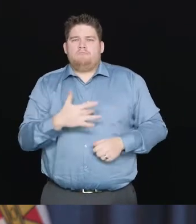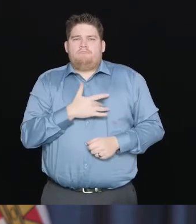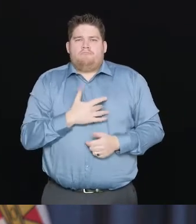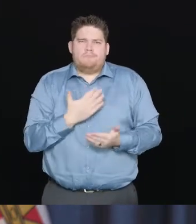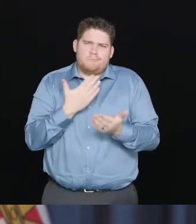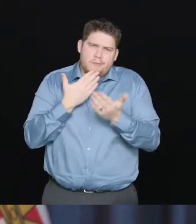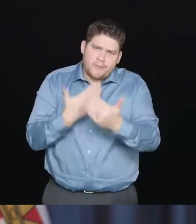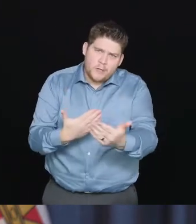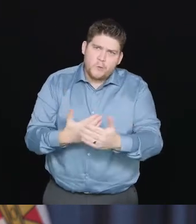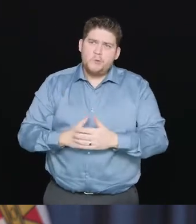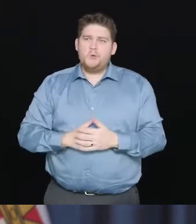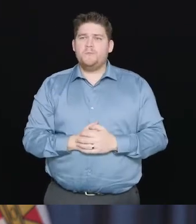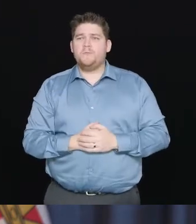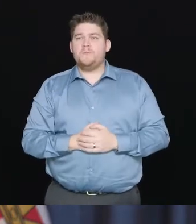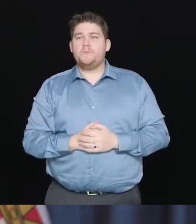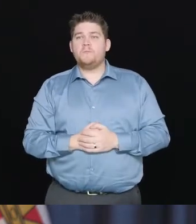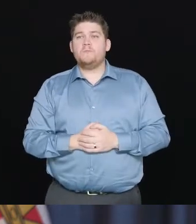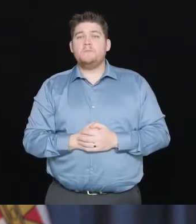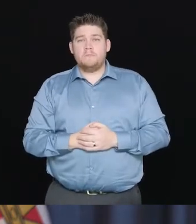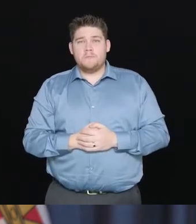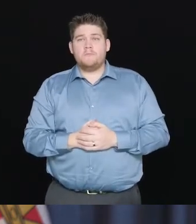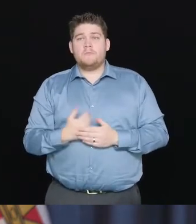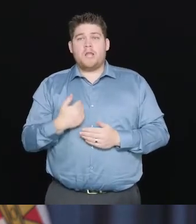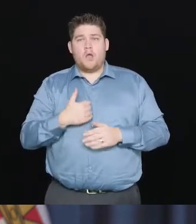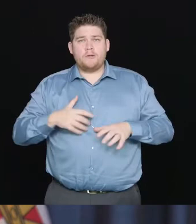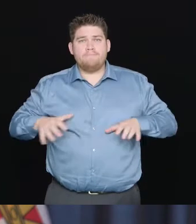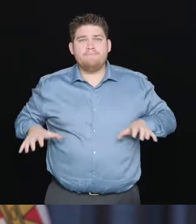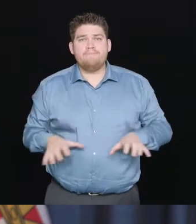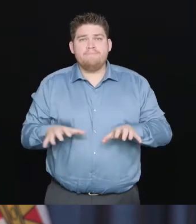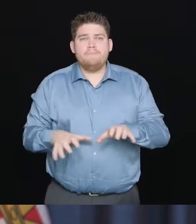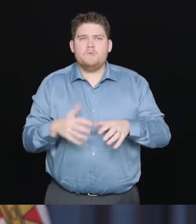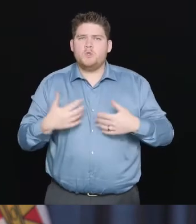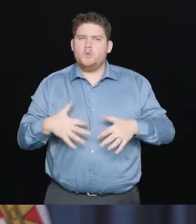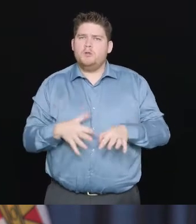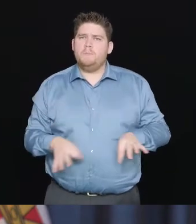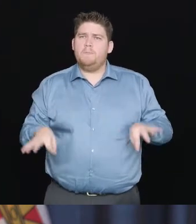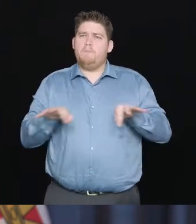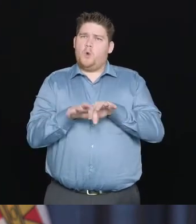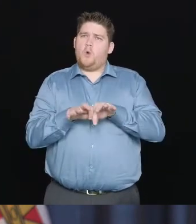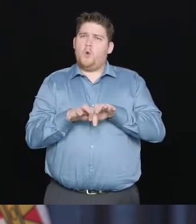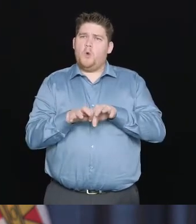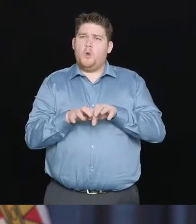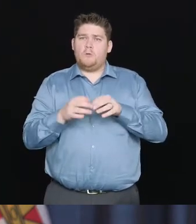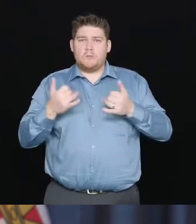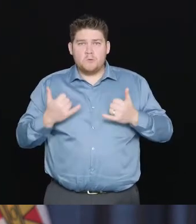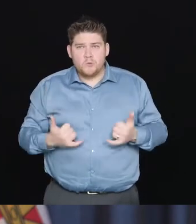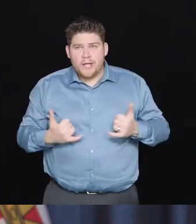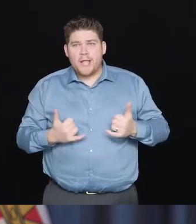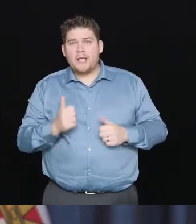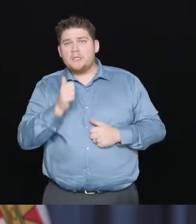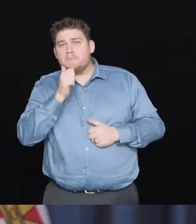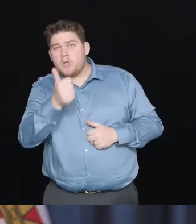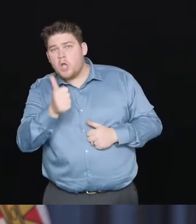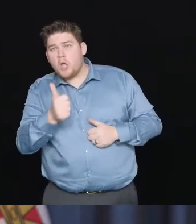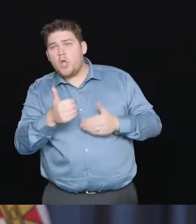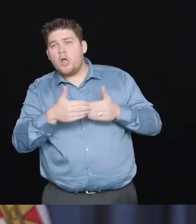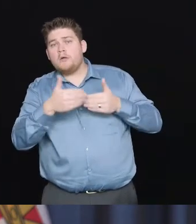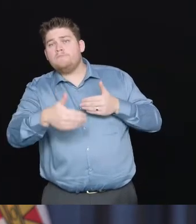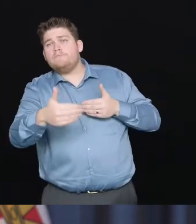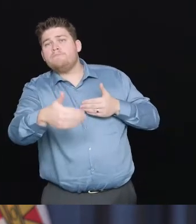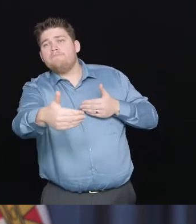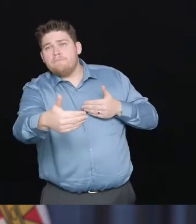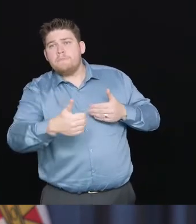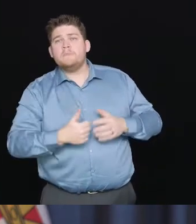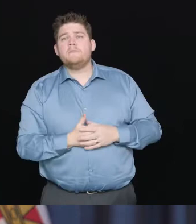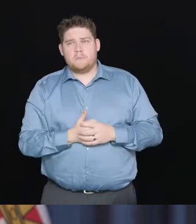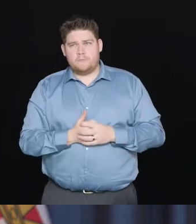It matters today, and it matters for the days, the weeks, and the months ahead. This will be a difficult time, as